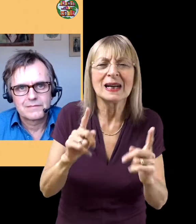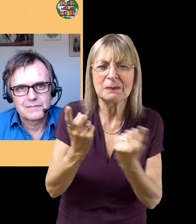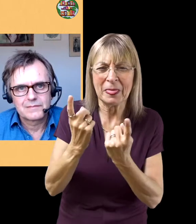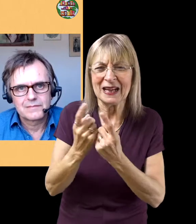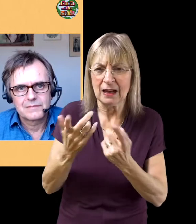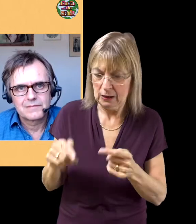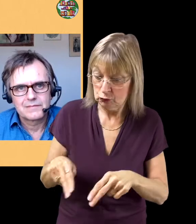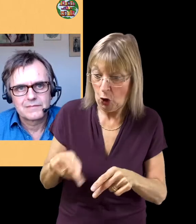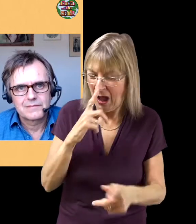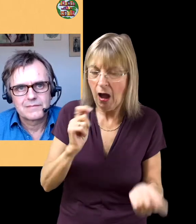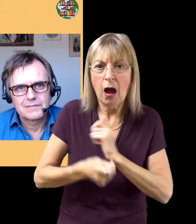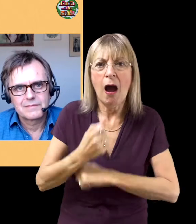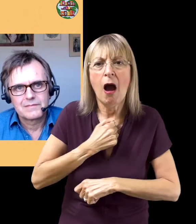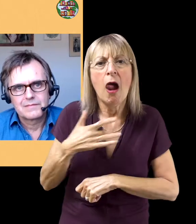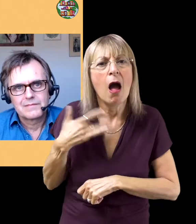something about